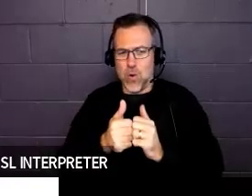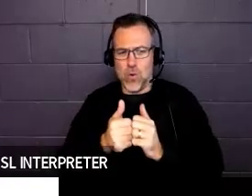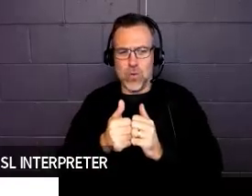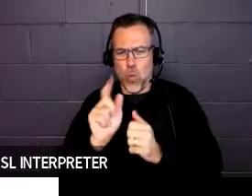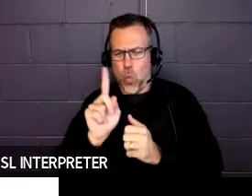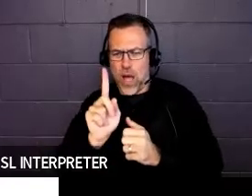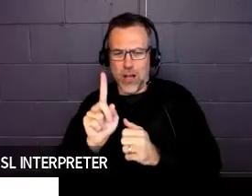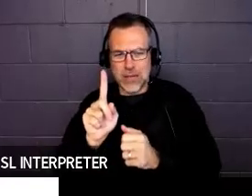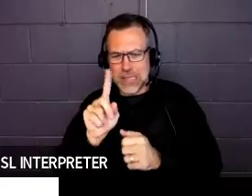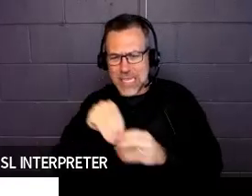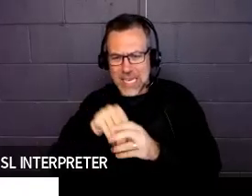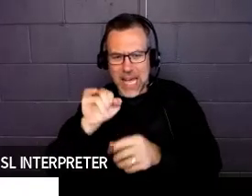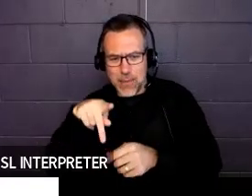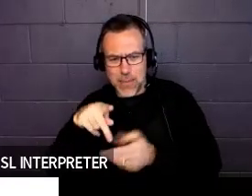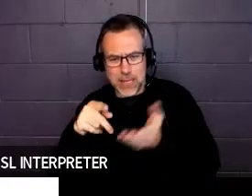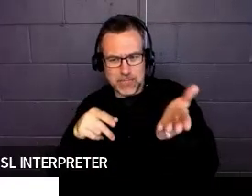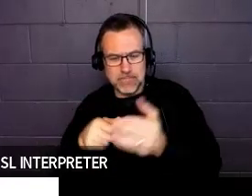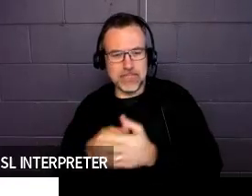IEP.